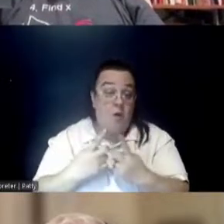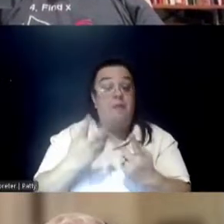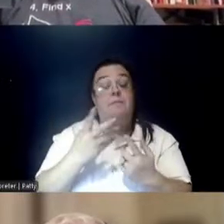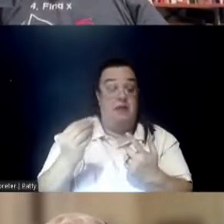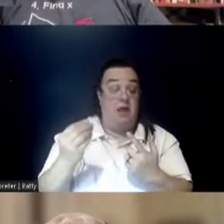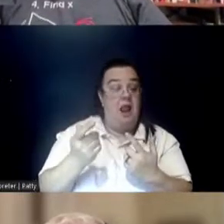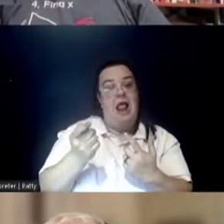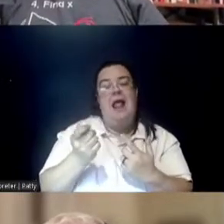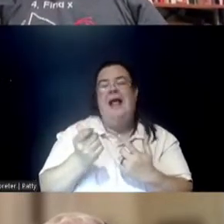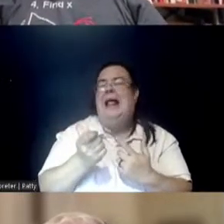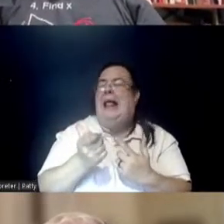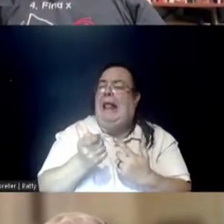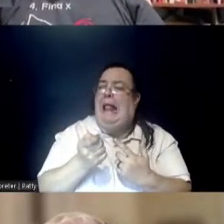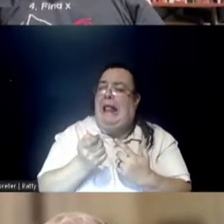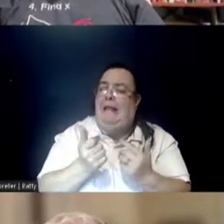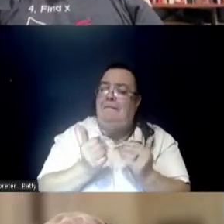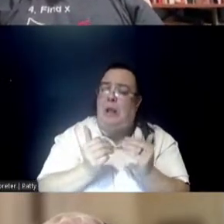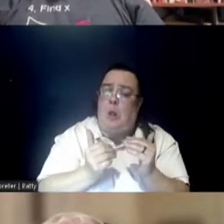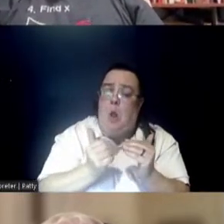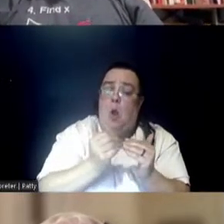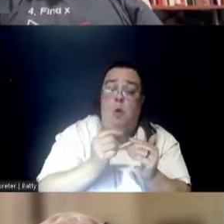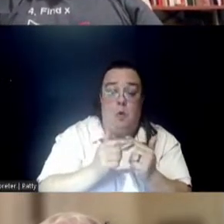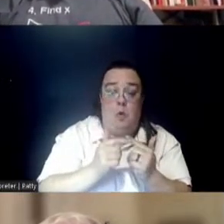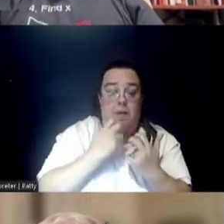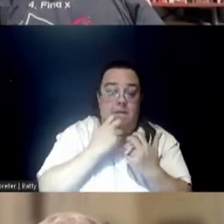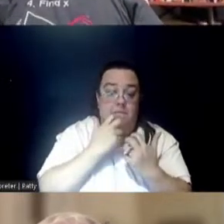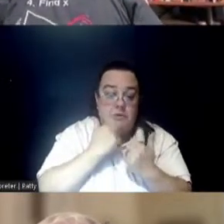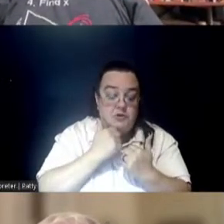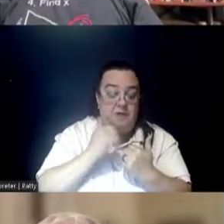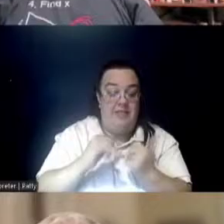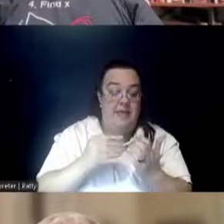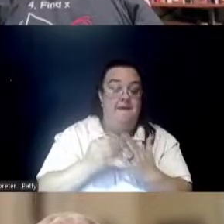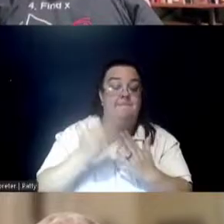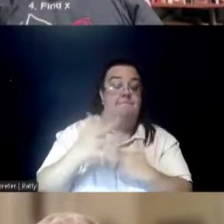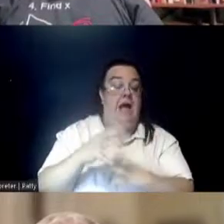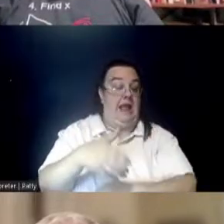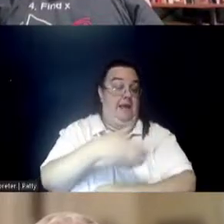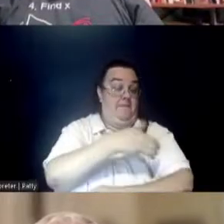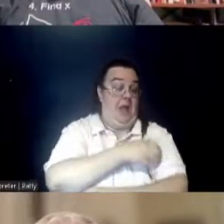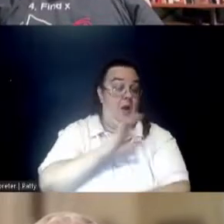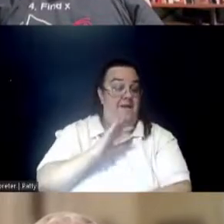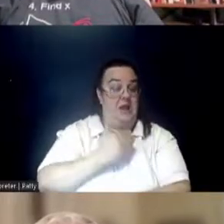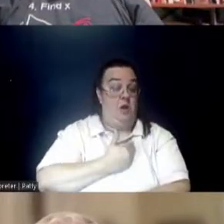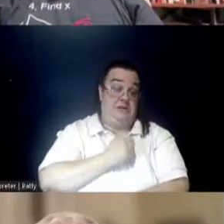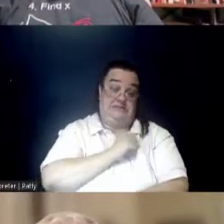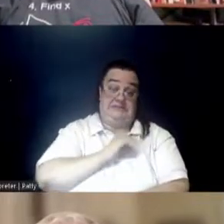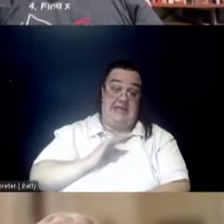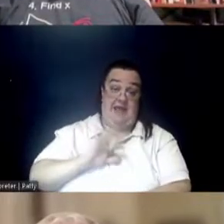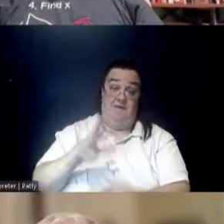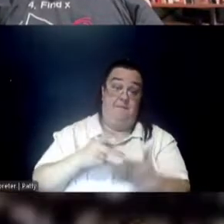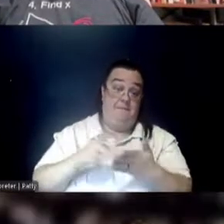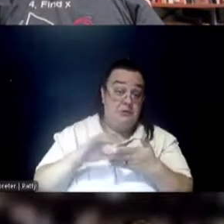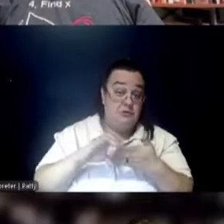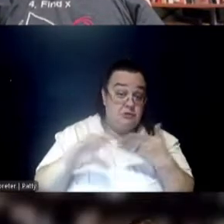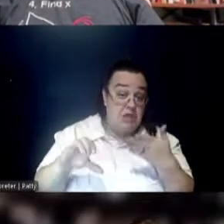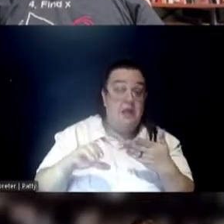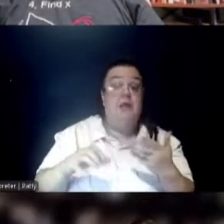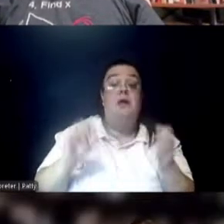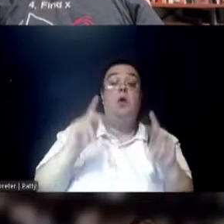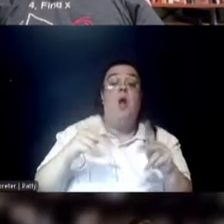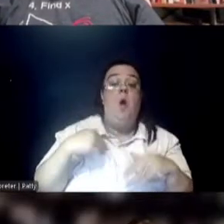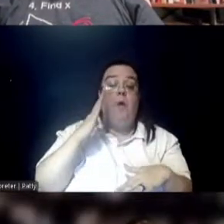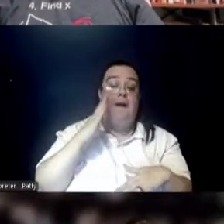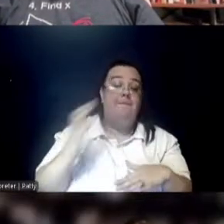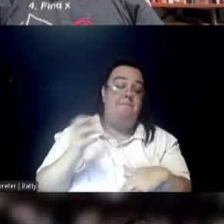a little closer to preserving the buying power of our staff's paychecks. All right, I'll come back